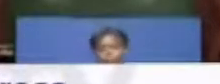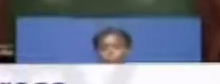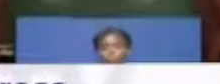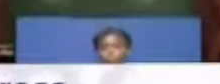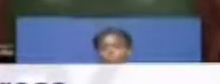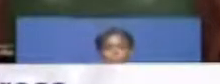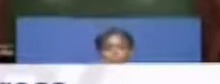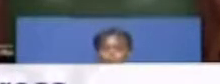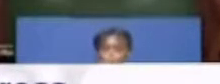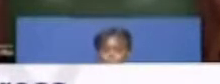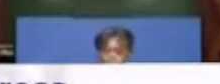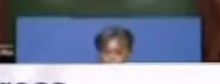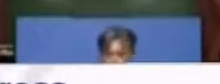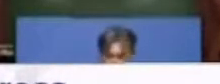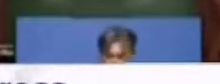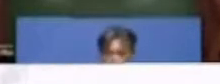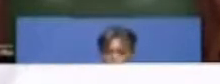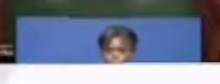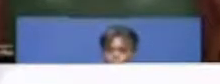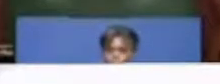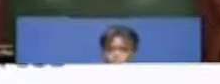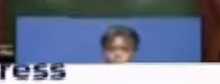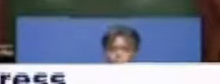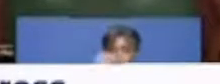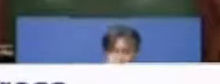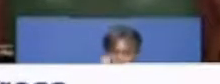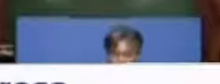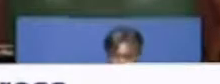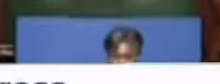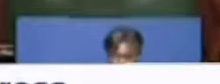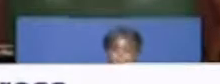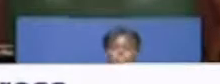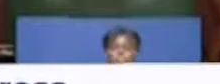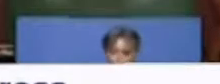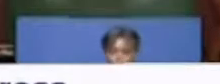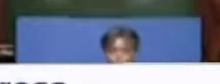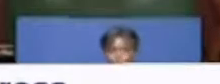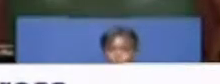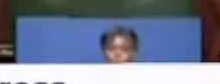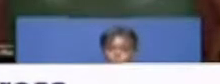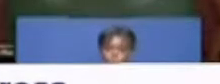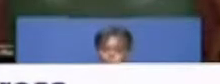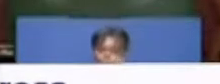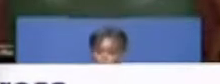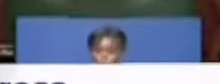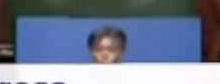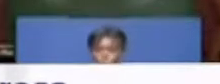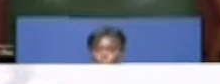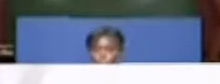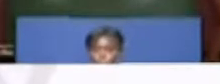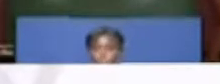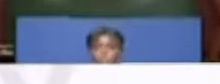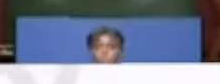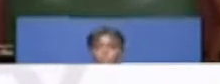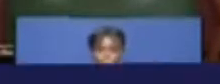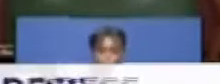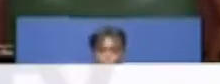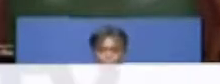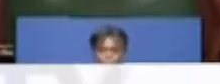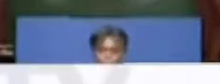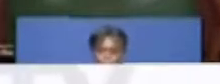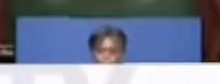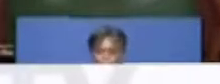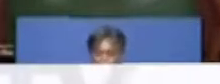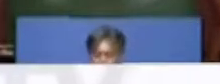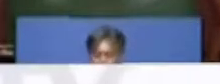included over Kenya shillings 25 billion investments in the foundations of development of such as sustainable peace